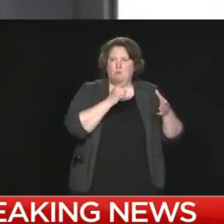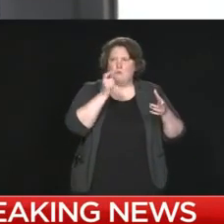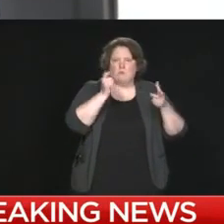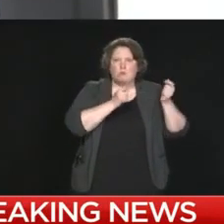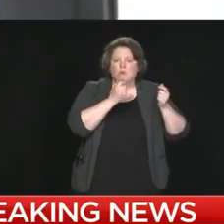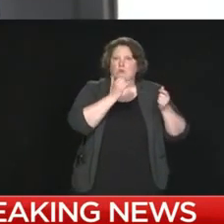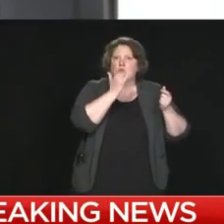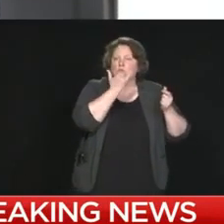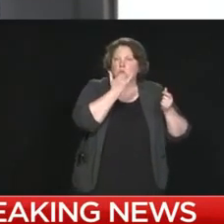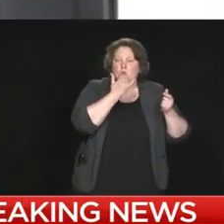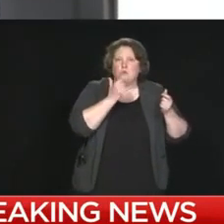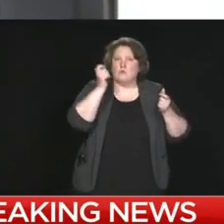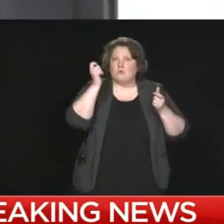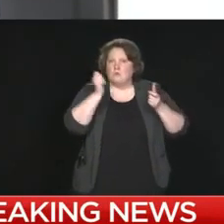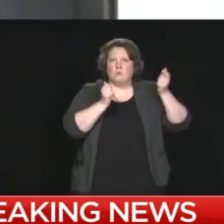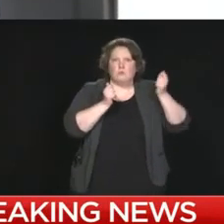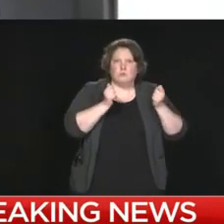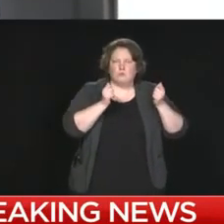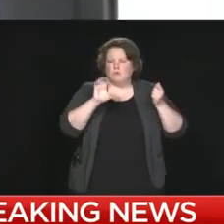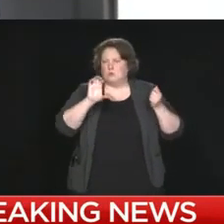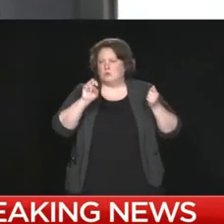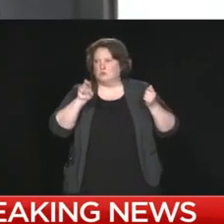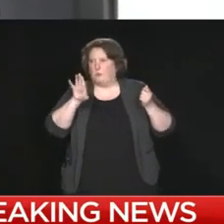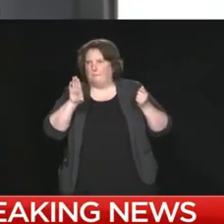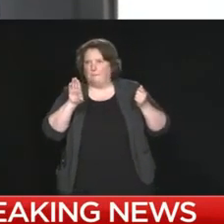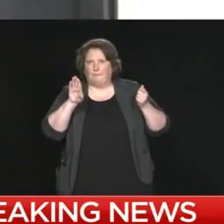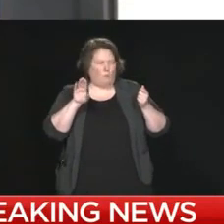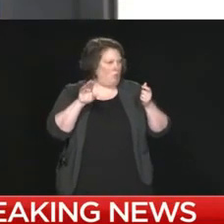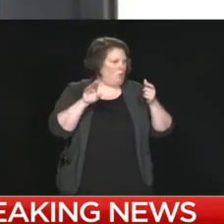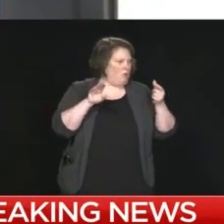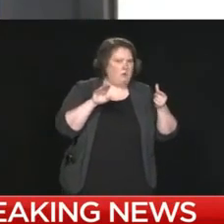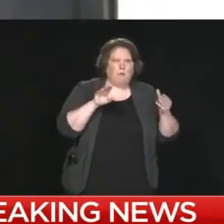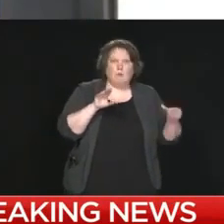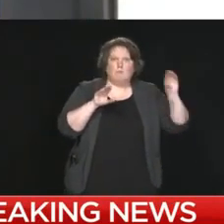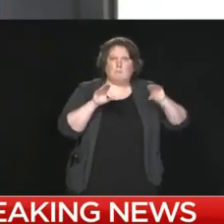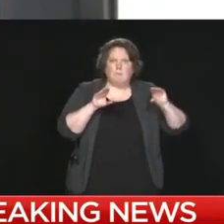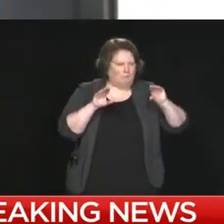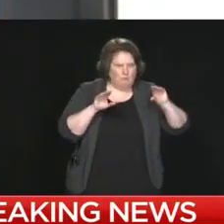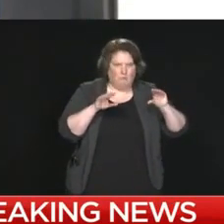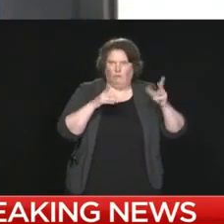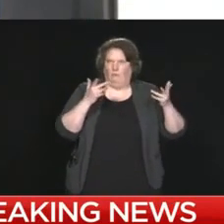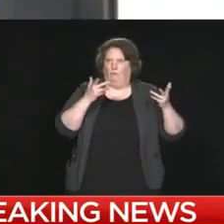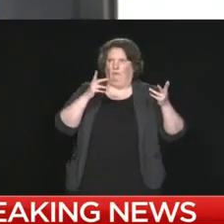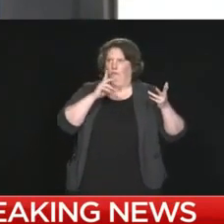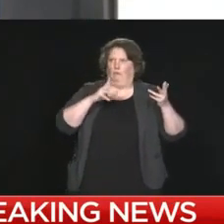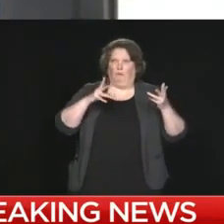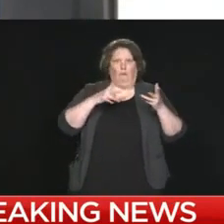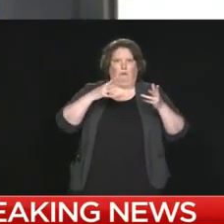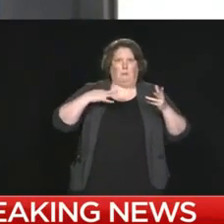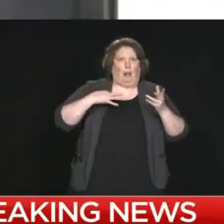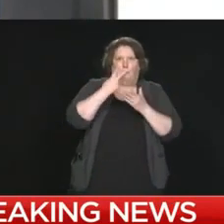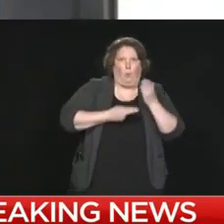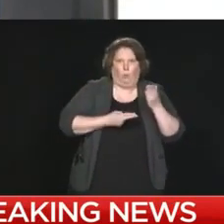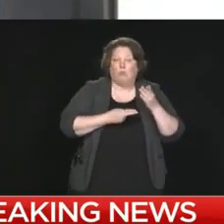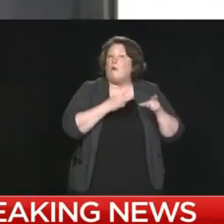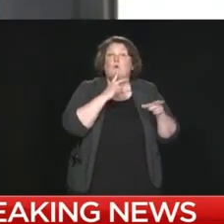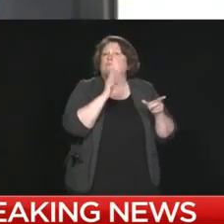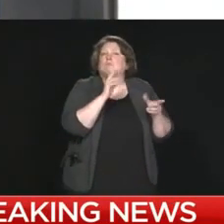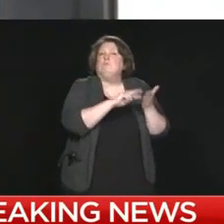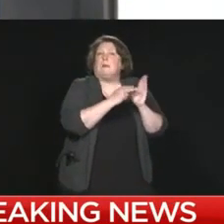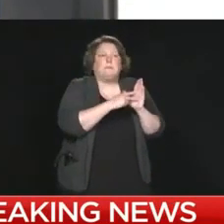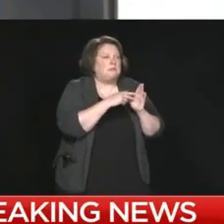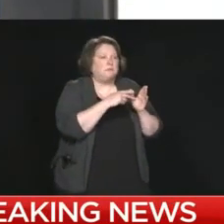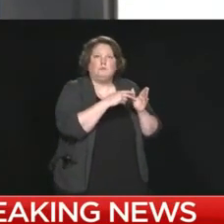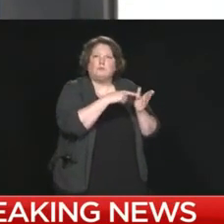CERB and the wage subsidy because they weren't sure what they were going to do and they were really worried and they just took everything. Those people will simply have to pay back